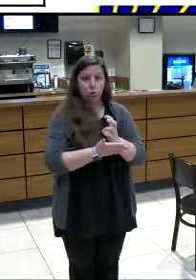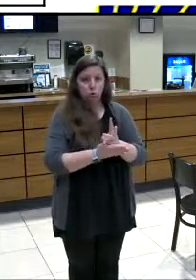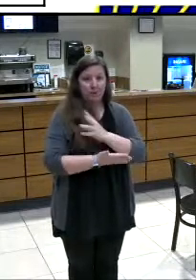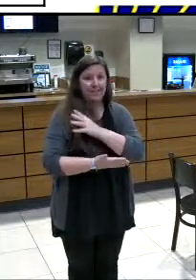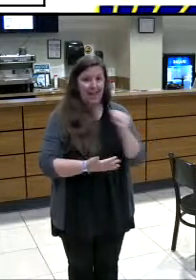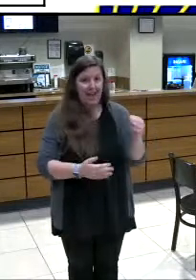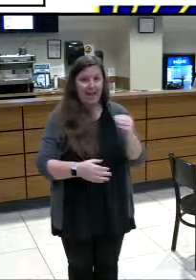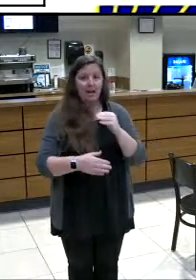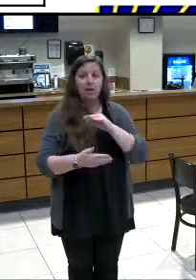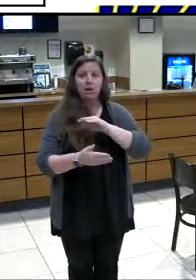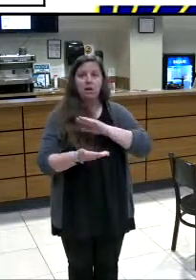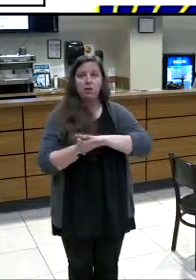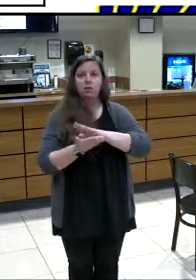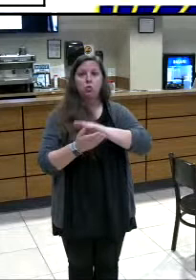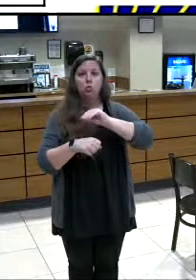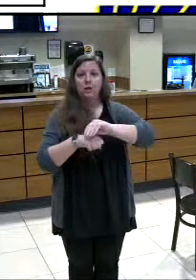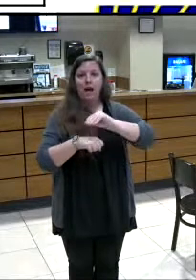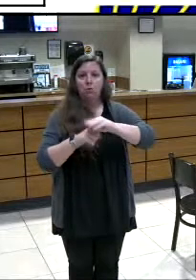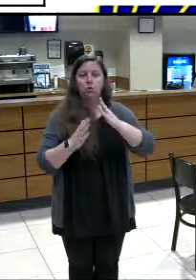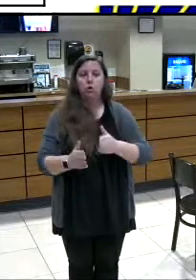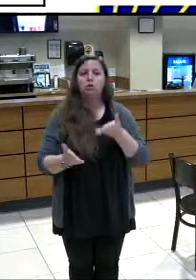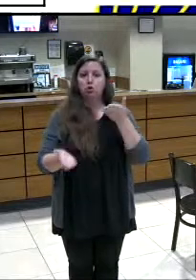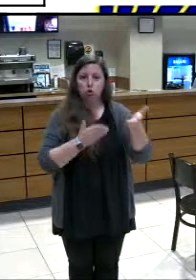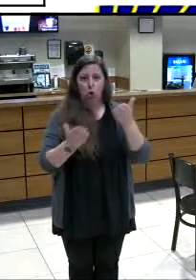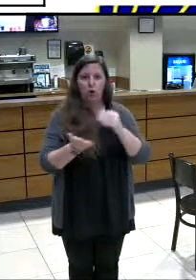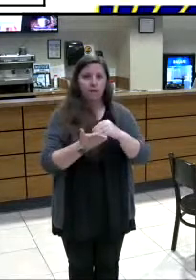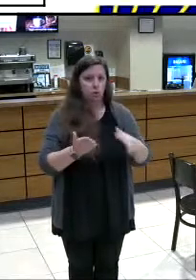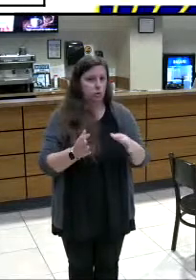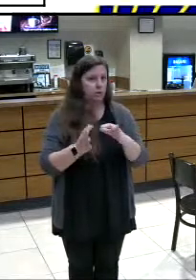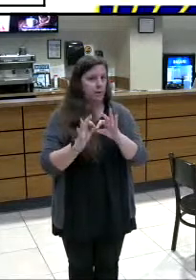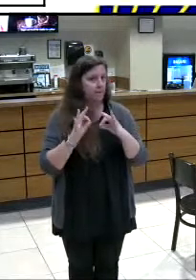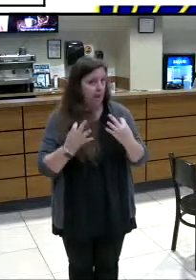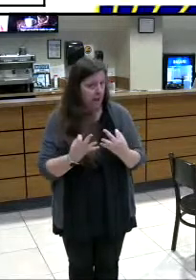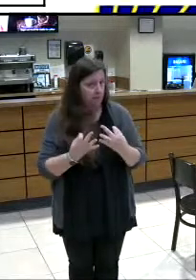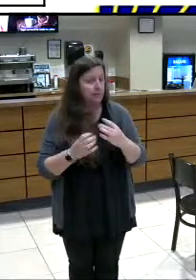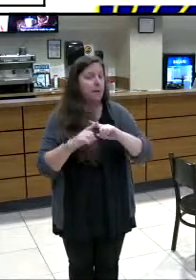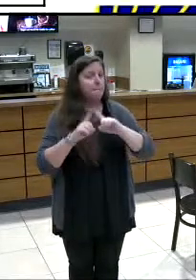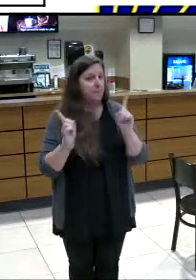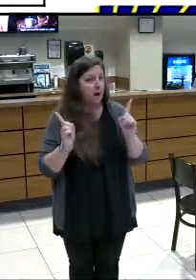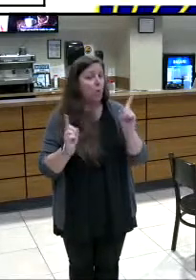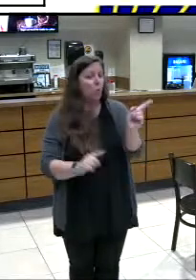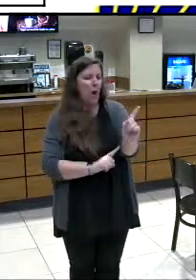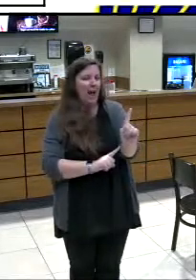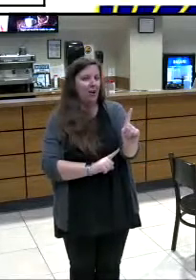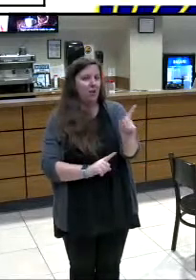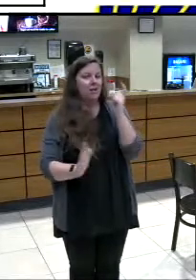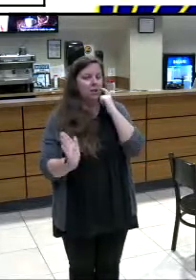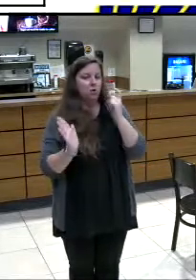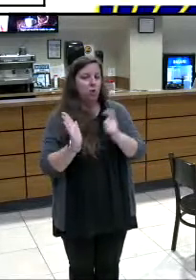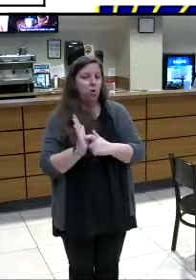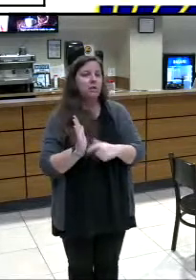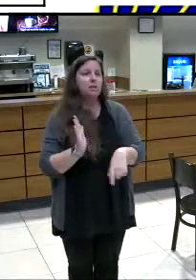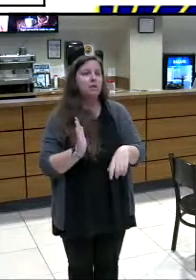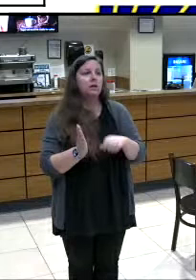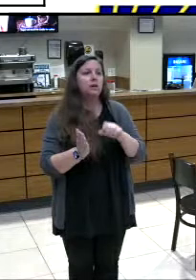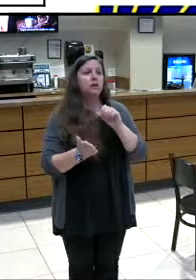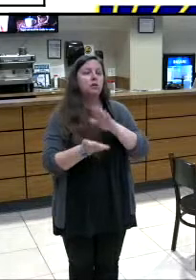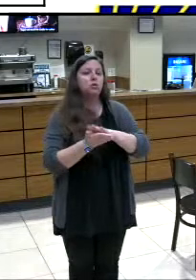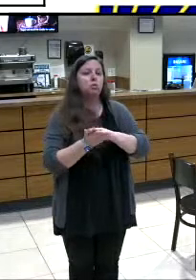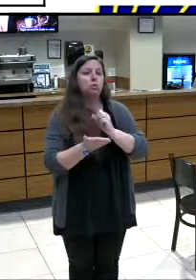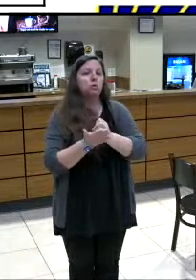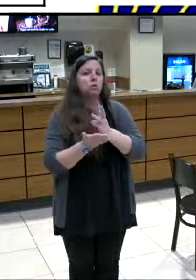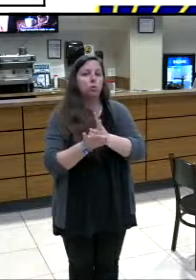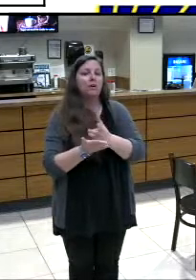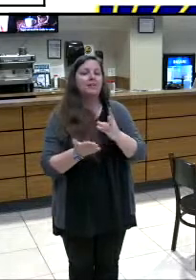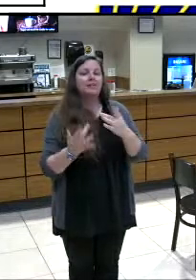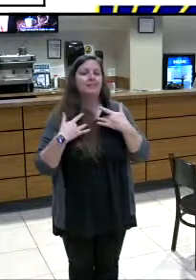counselors serve students and families. But where you'll notice school social workers, typically we are assigned to multiple